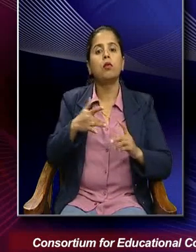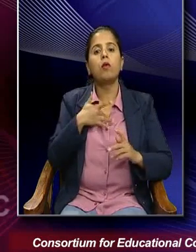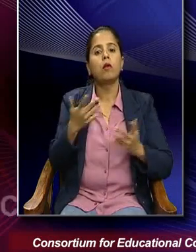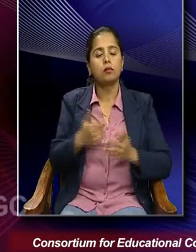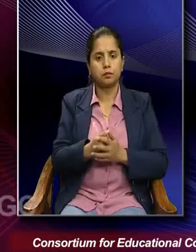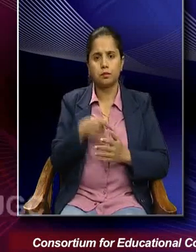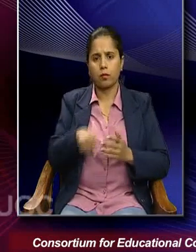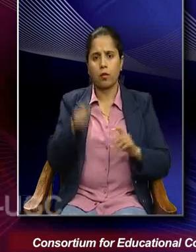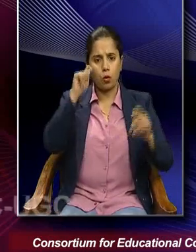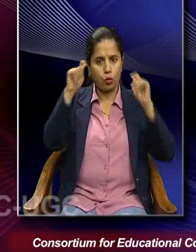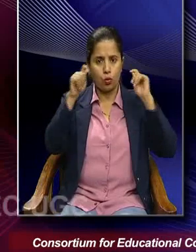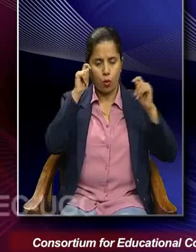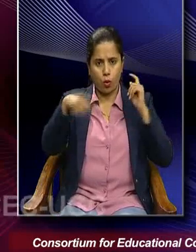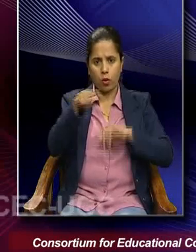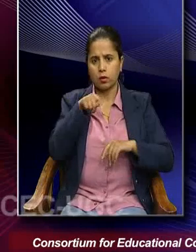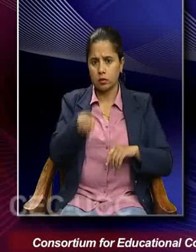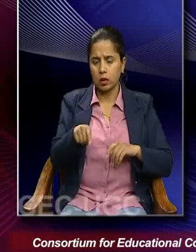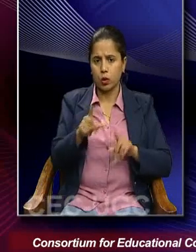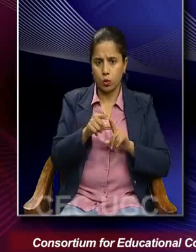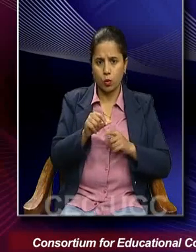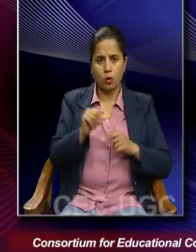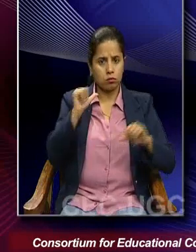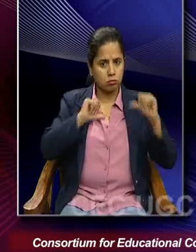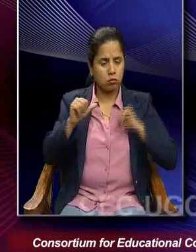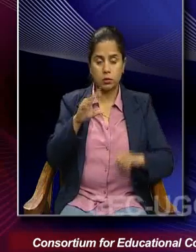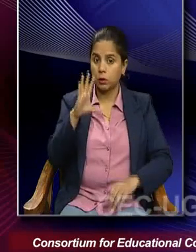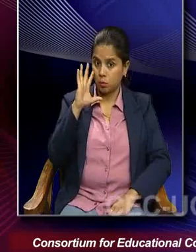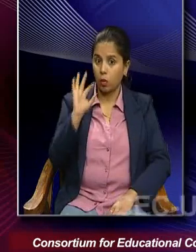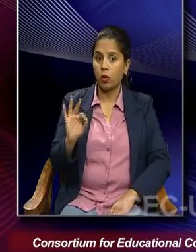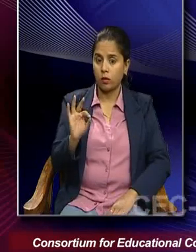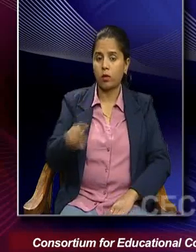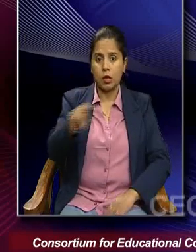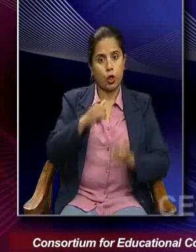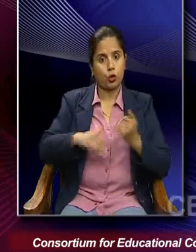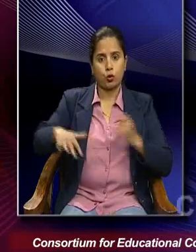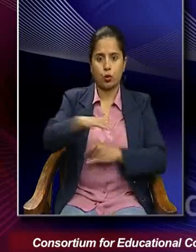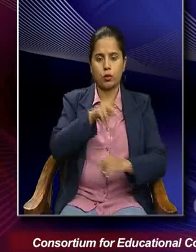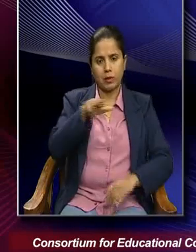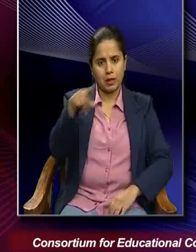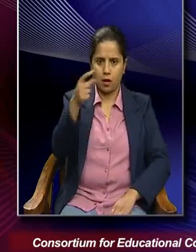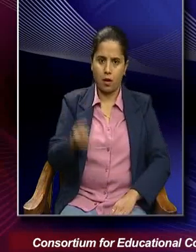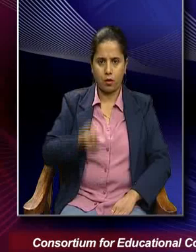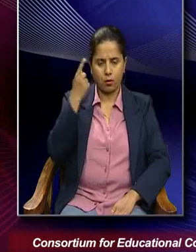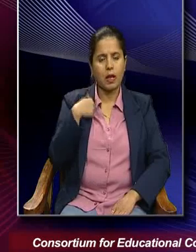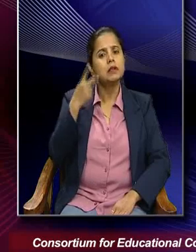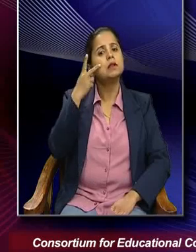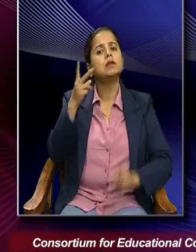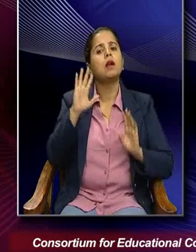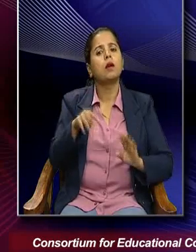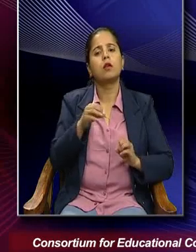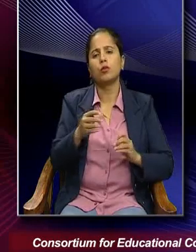Now, role playing is very important also when we try to understand socialization. We've seen